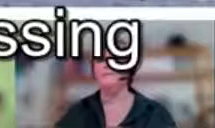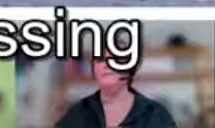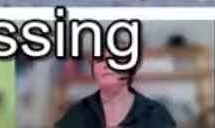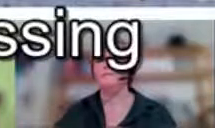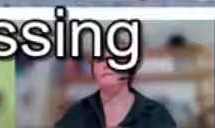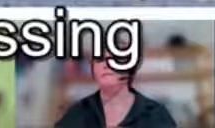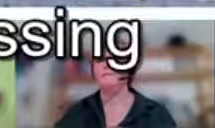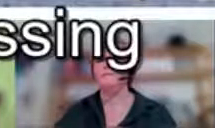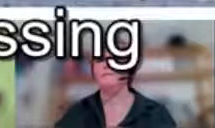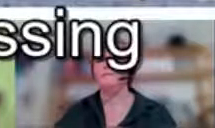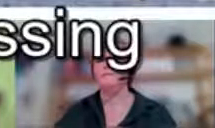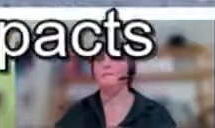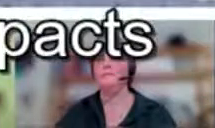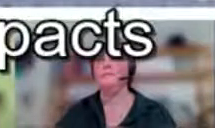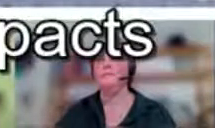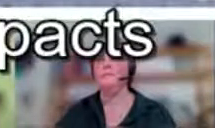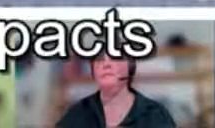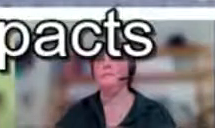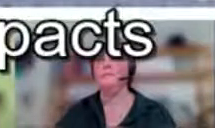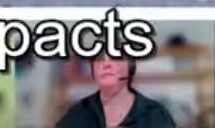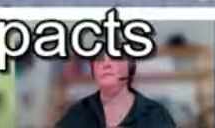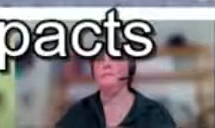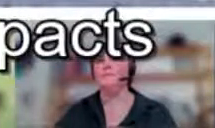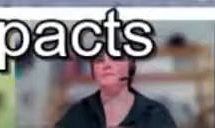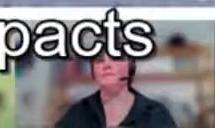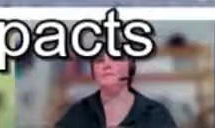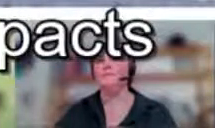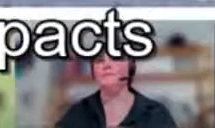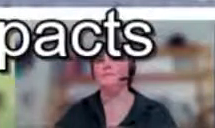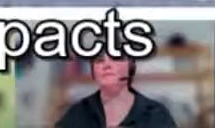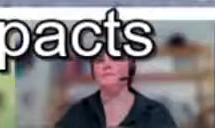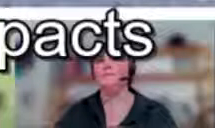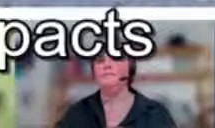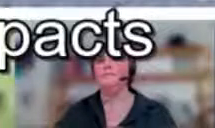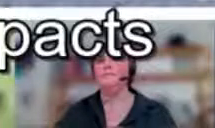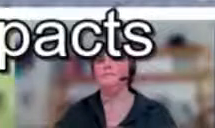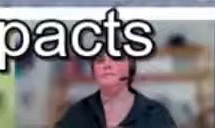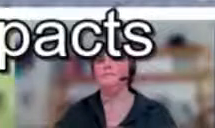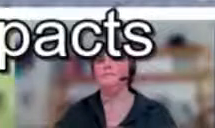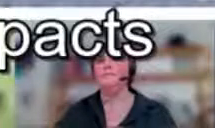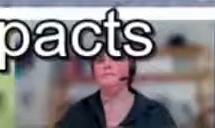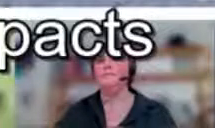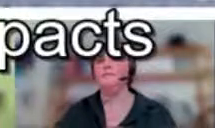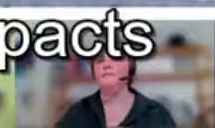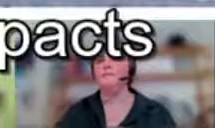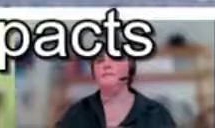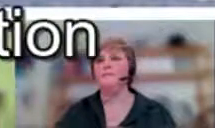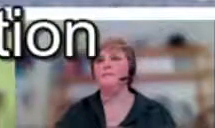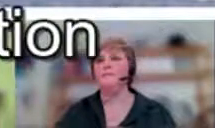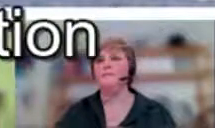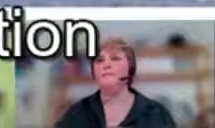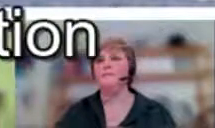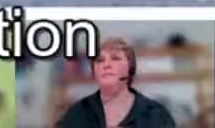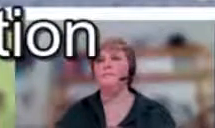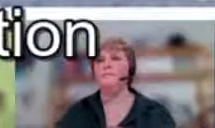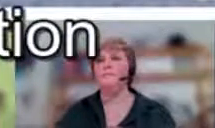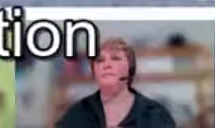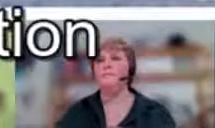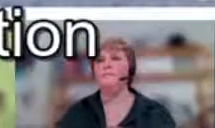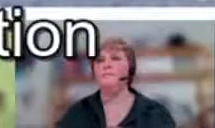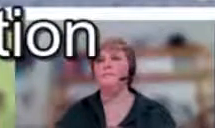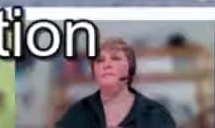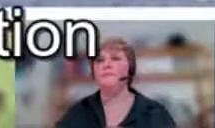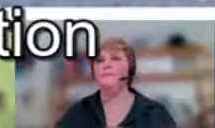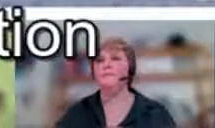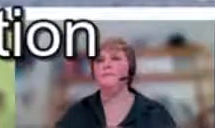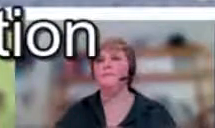green space, as well as addressing historic severance. More detail on assessing the environmental impacts and mitigation is available in